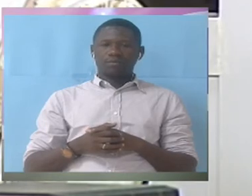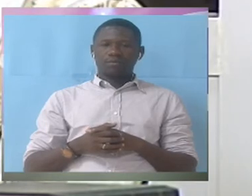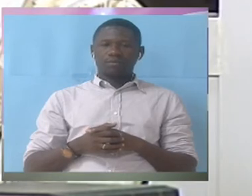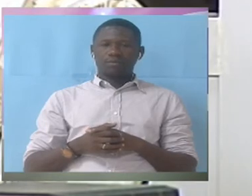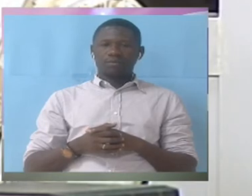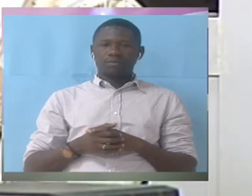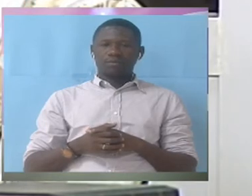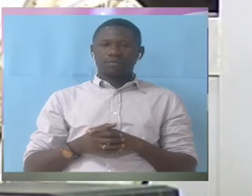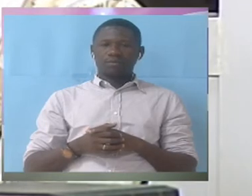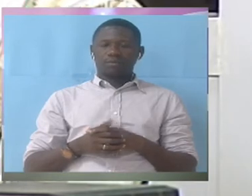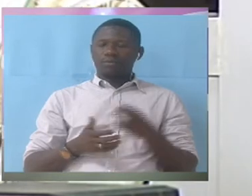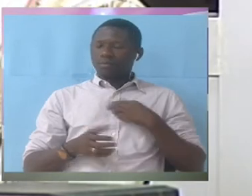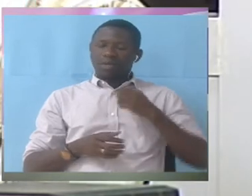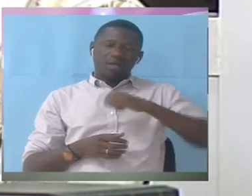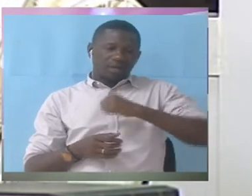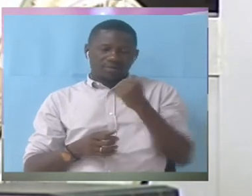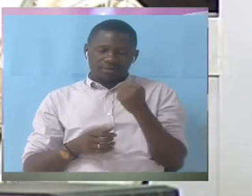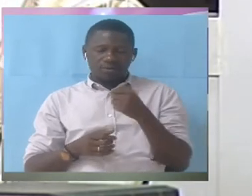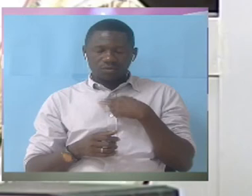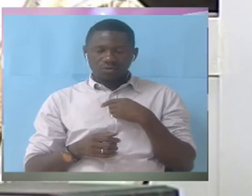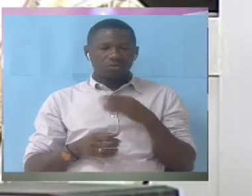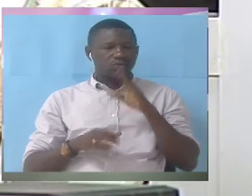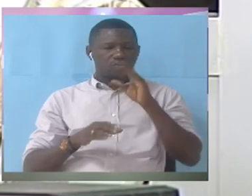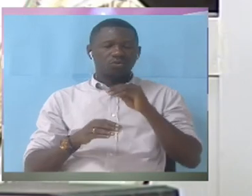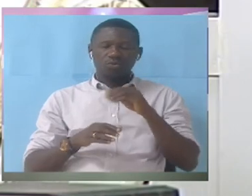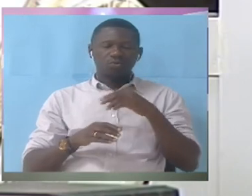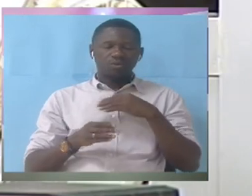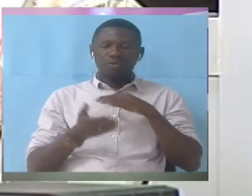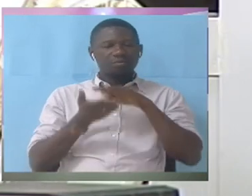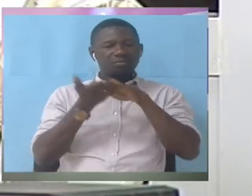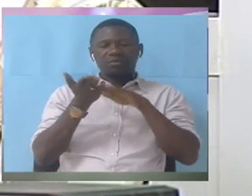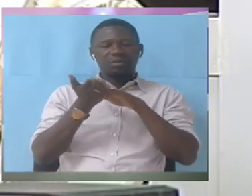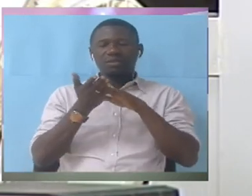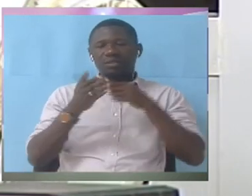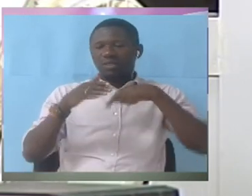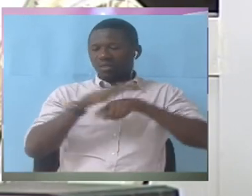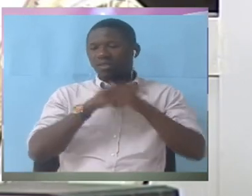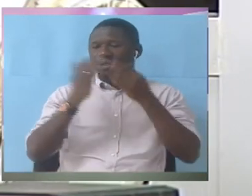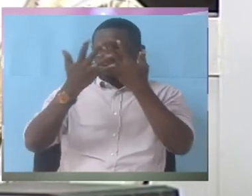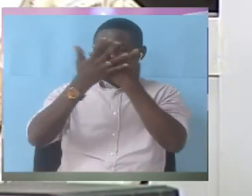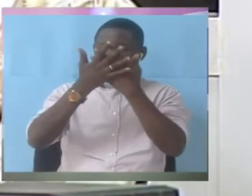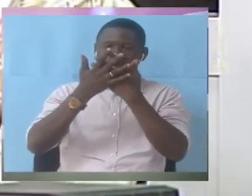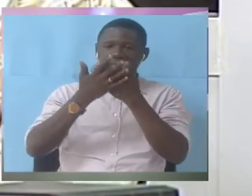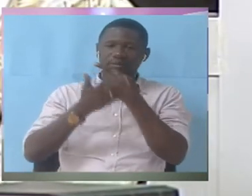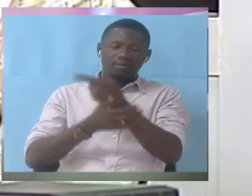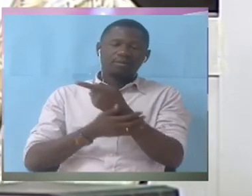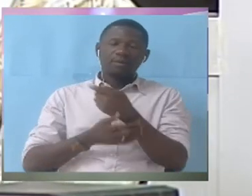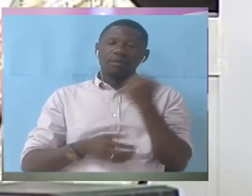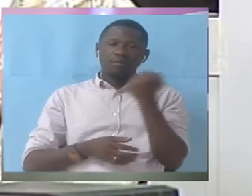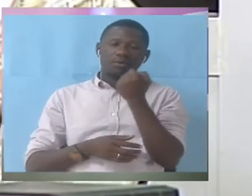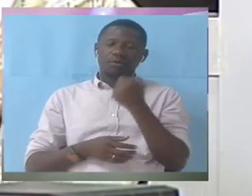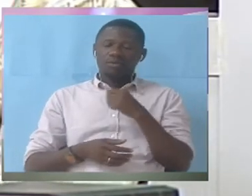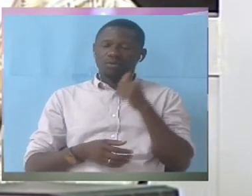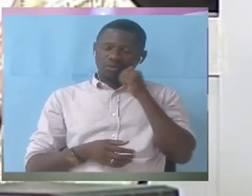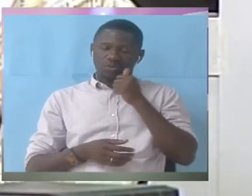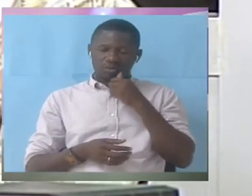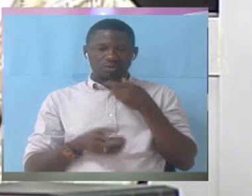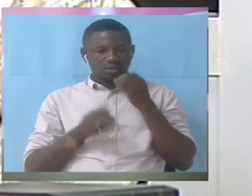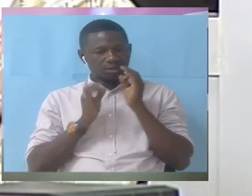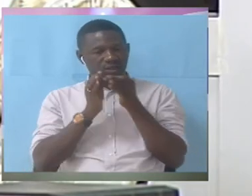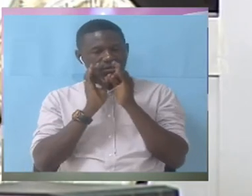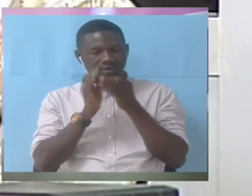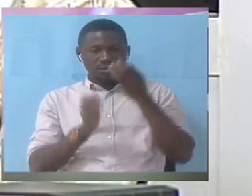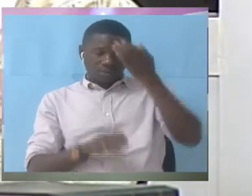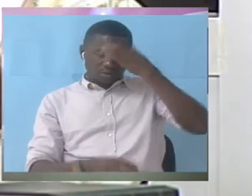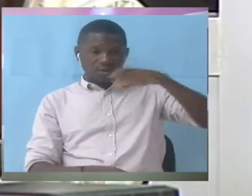deal with medical issues of the prisons. Dama bañoon pour def leppalu aju ci mbiri fac bi ma nekké prison because I used to tell the commissioner that